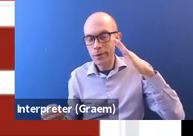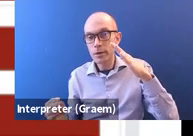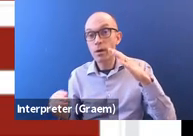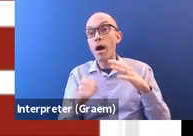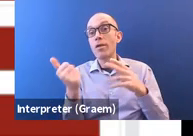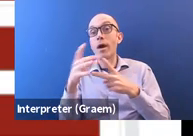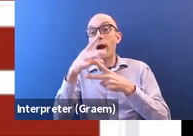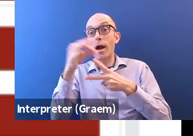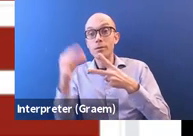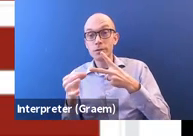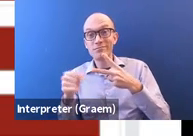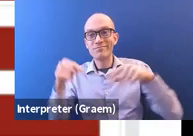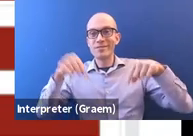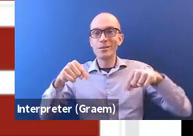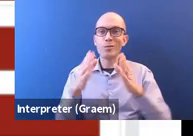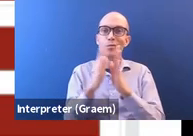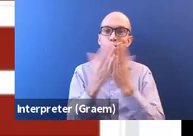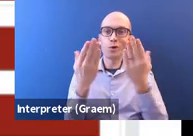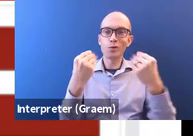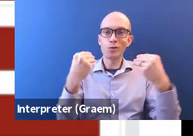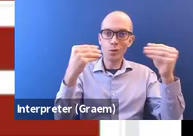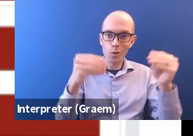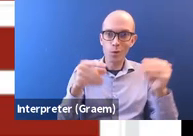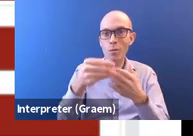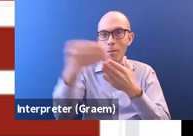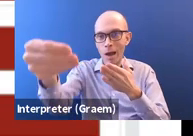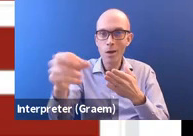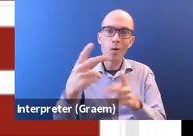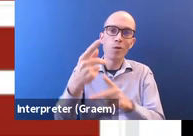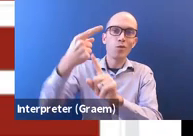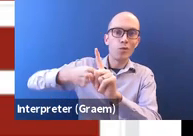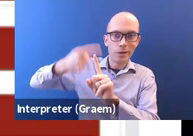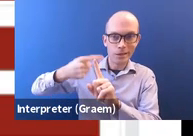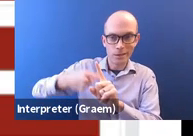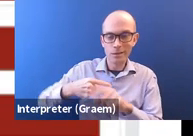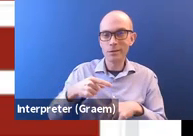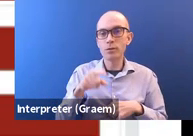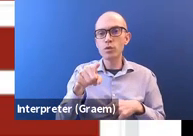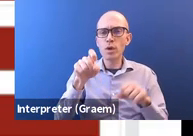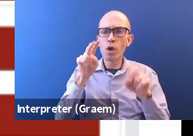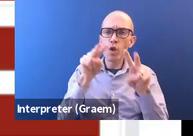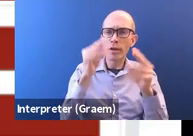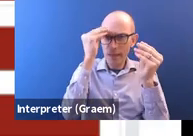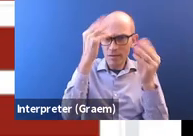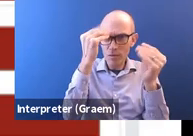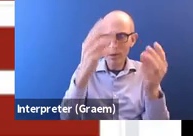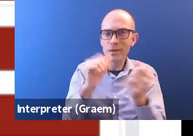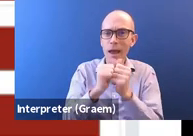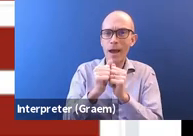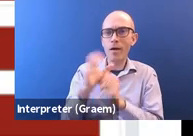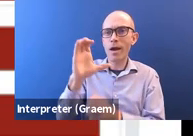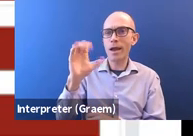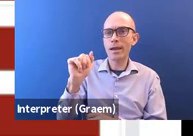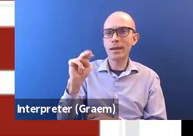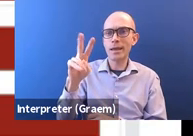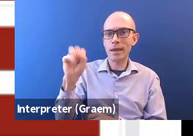bookstore. So, you know, you can view that information in your Canvas or your web advisor, as Paul was going through in the presentation, so that